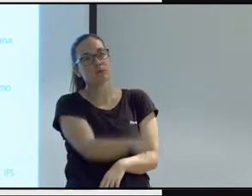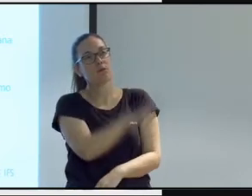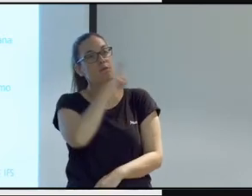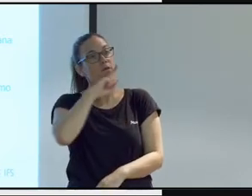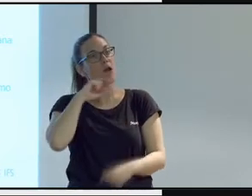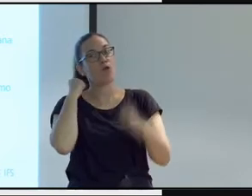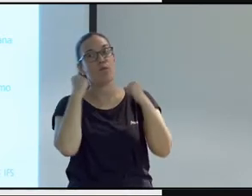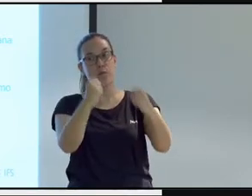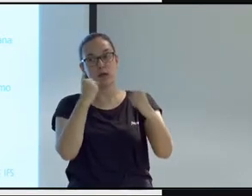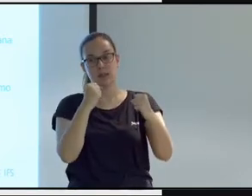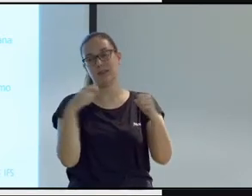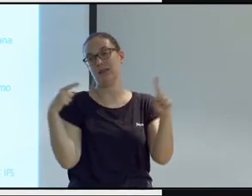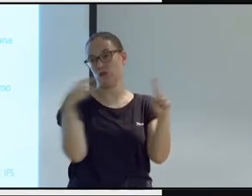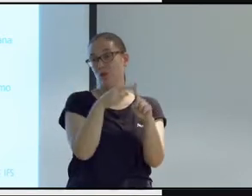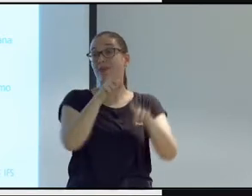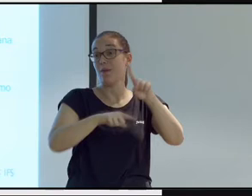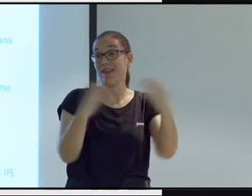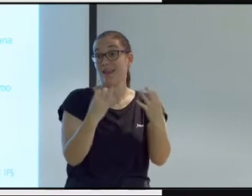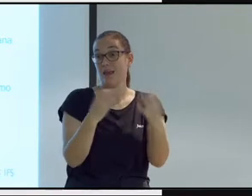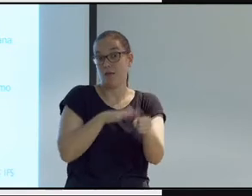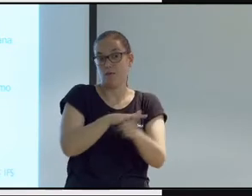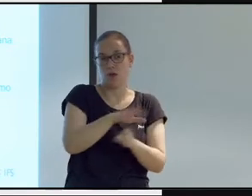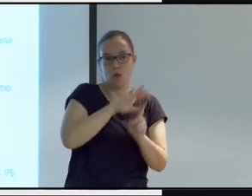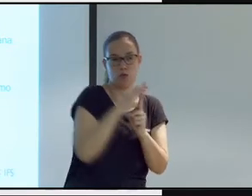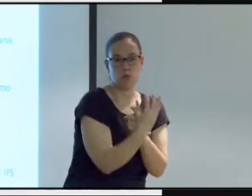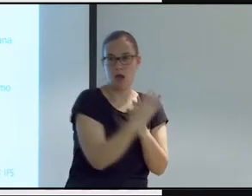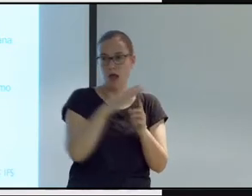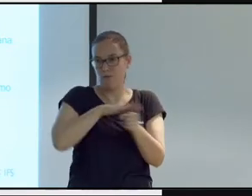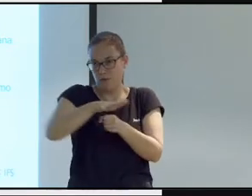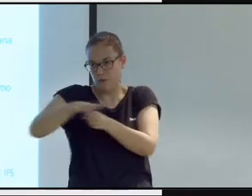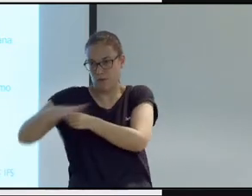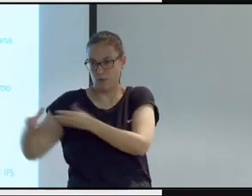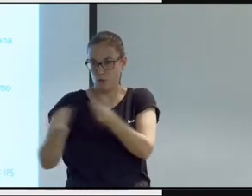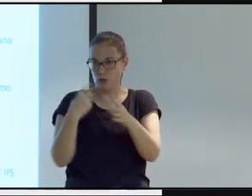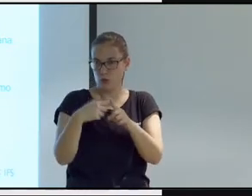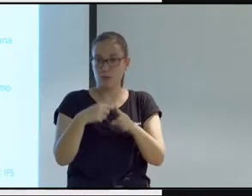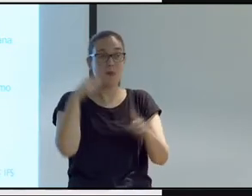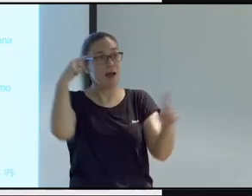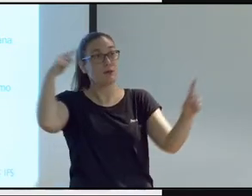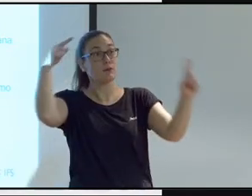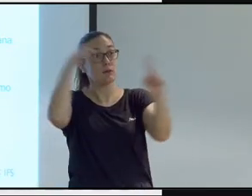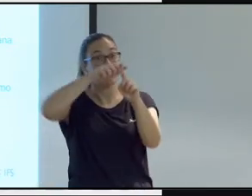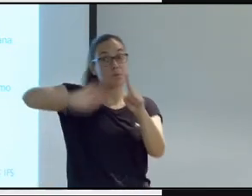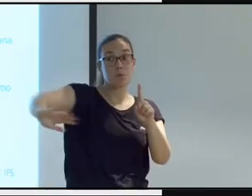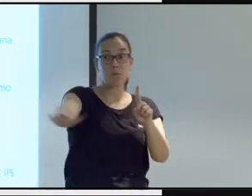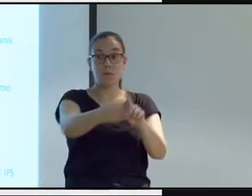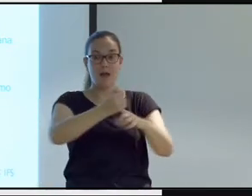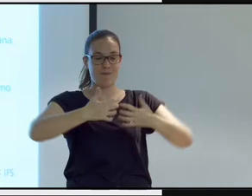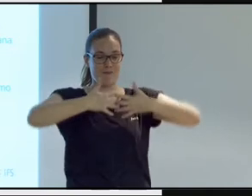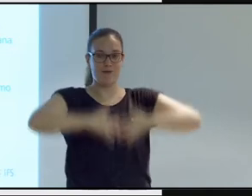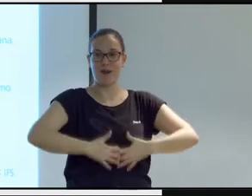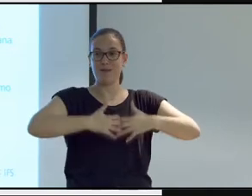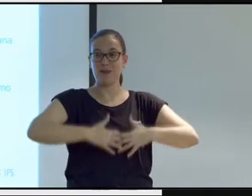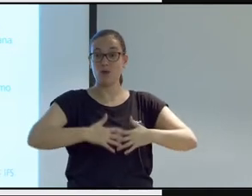on the culture, according to Amartya Sen. This will depend on lots of different things. But in order for us to do